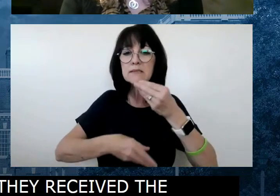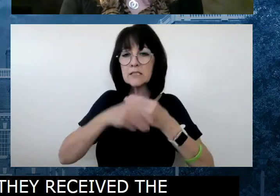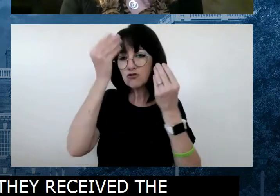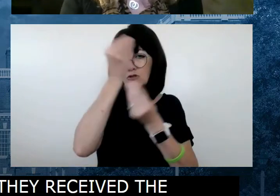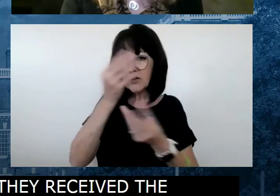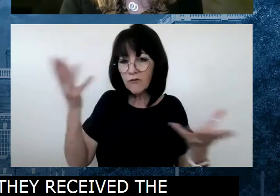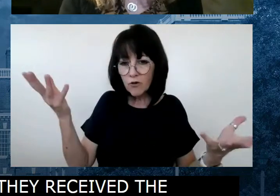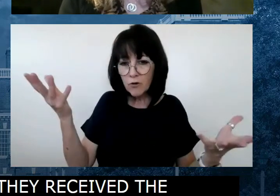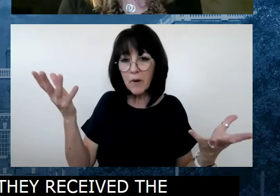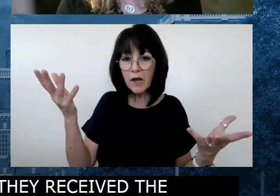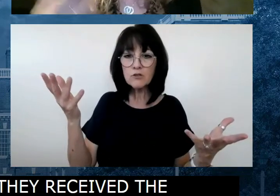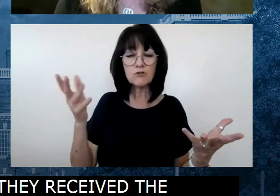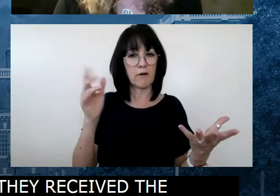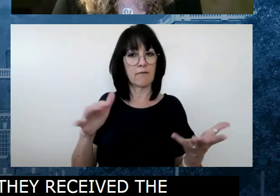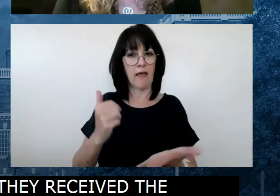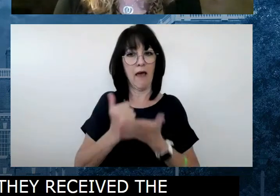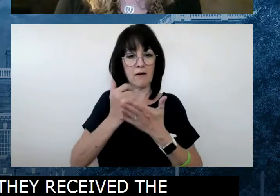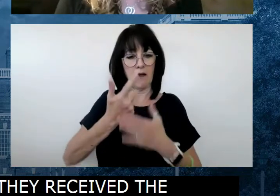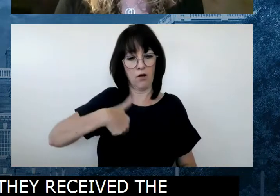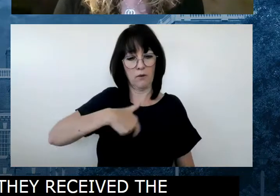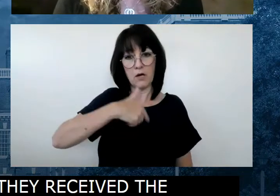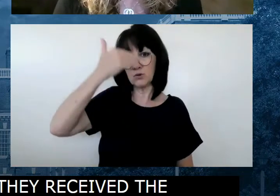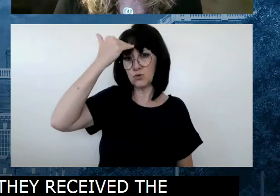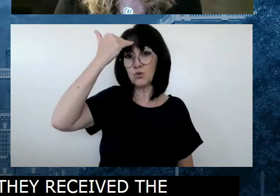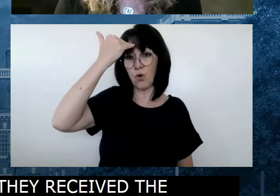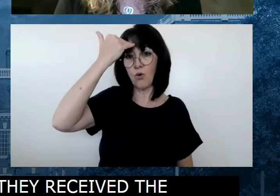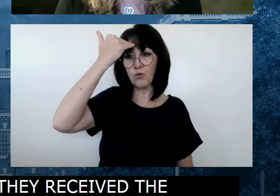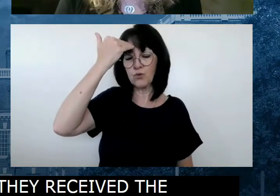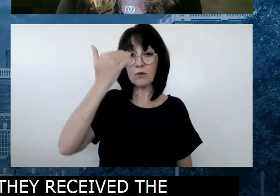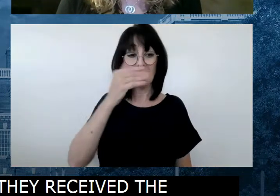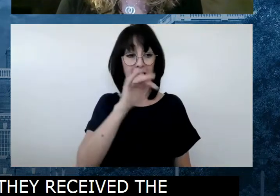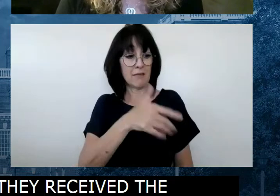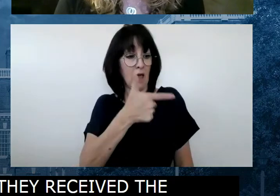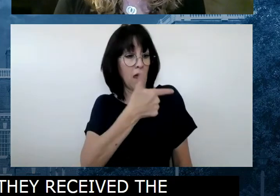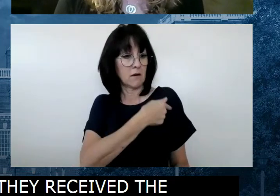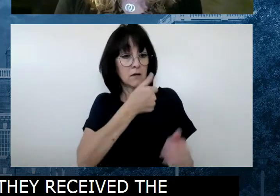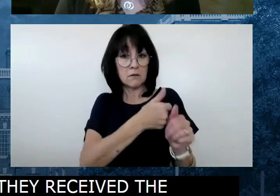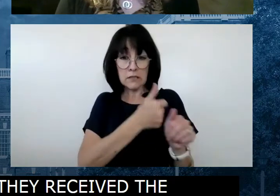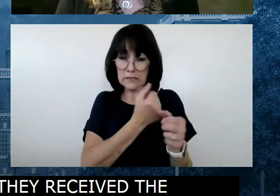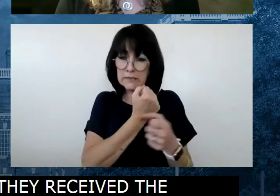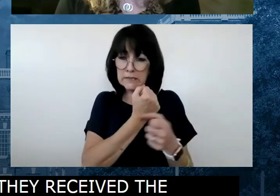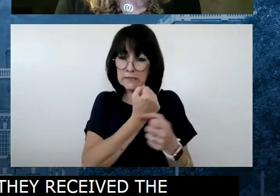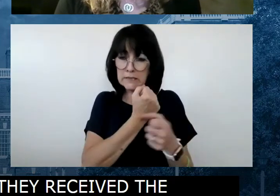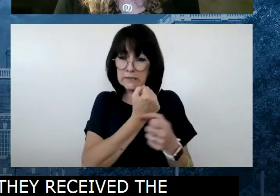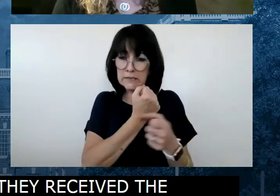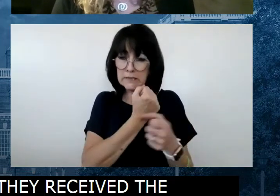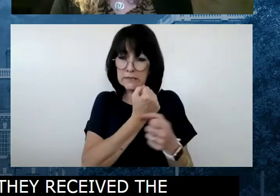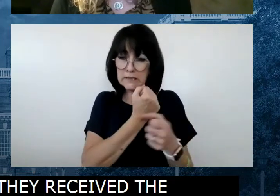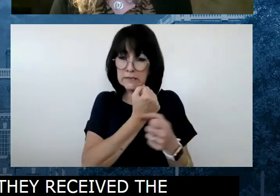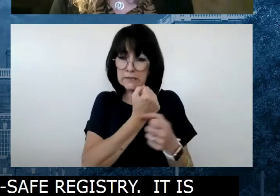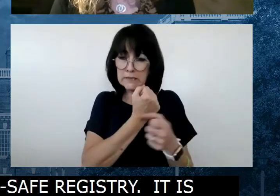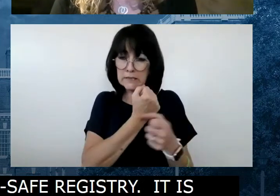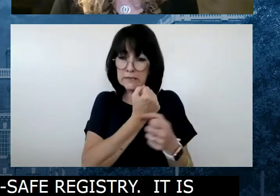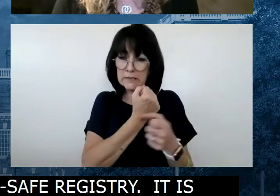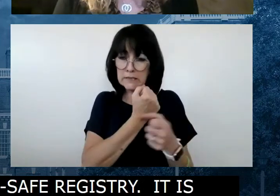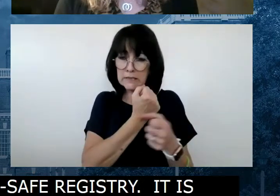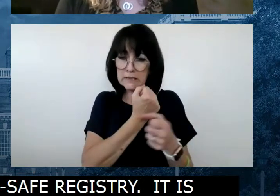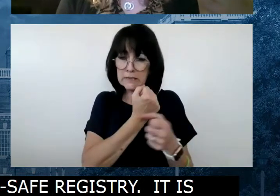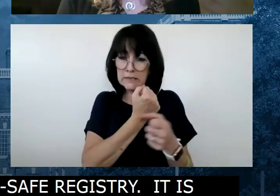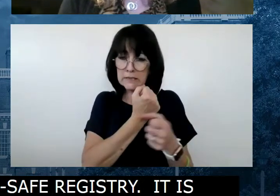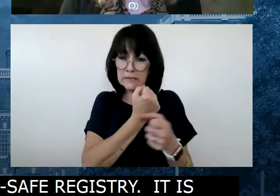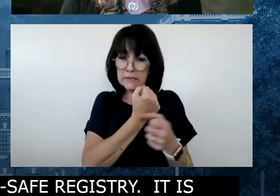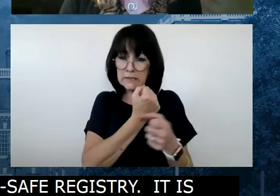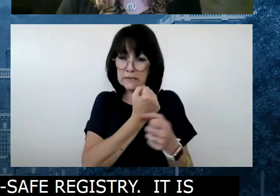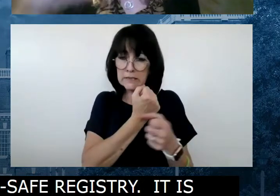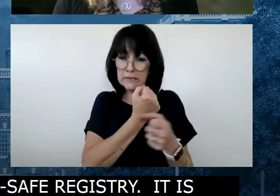that not only are these vaccines safe for pregnant women, but they're also protective